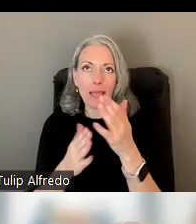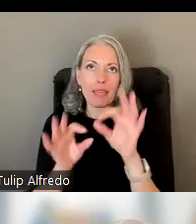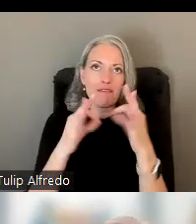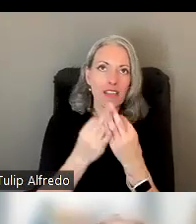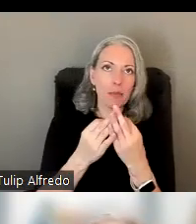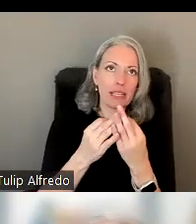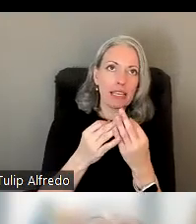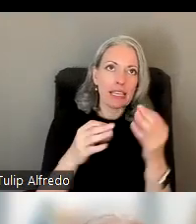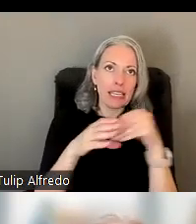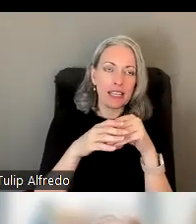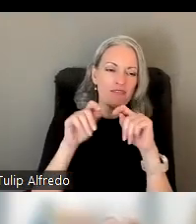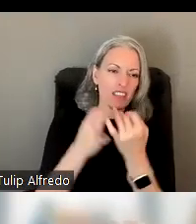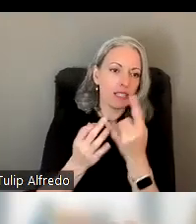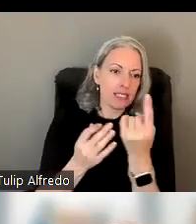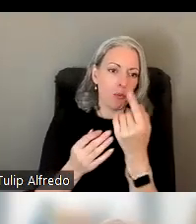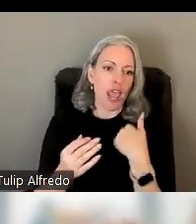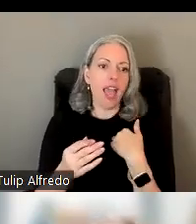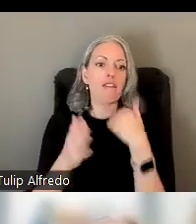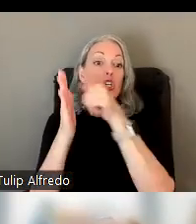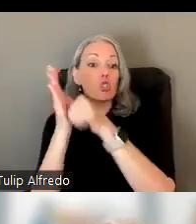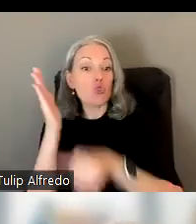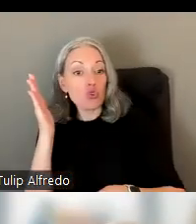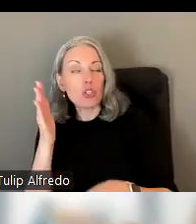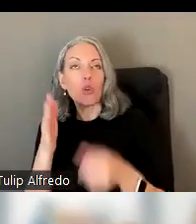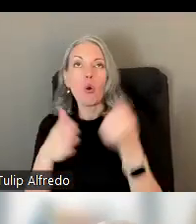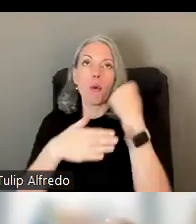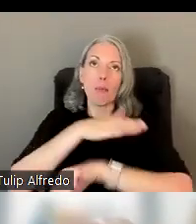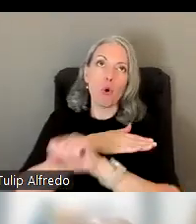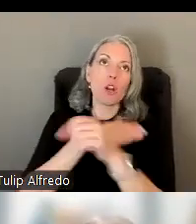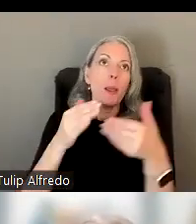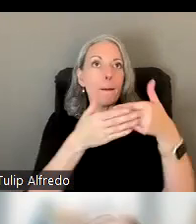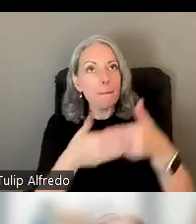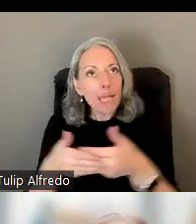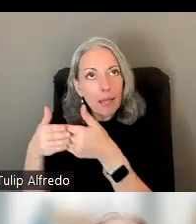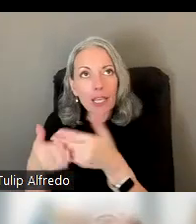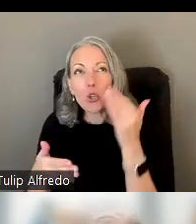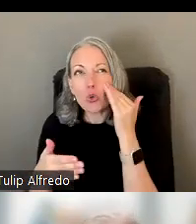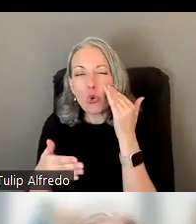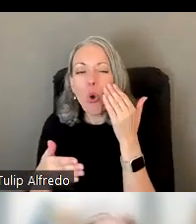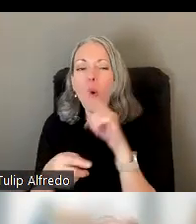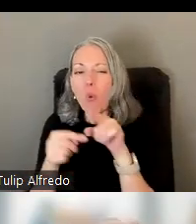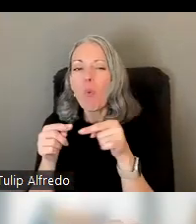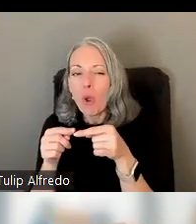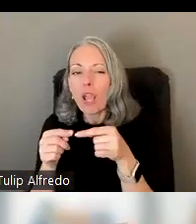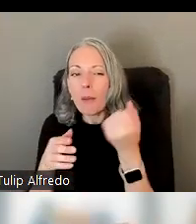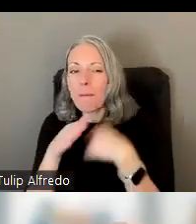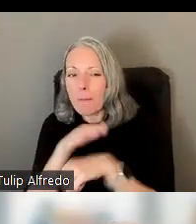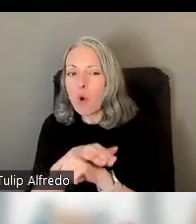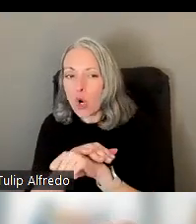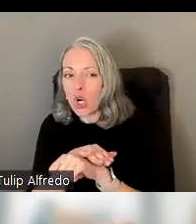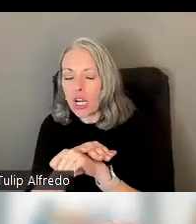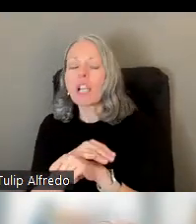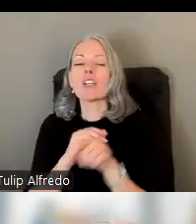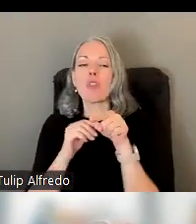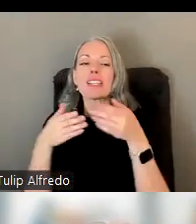they're going to need to be providing care for them. Or if you're having a baby, you know approximately at least when you're going to have that baby. And so this would allow